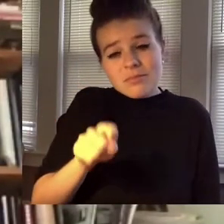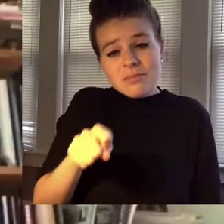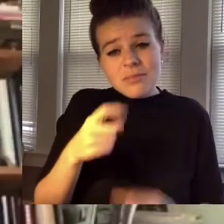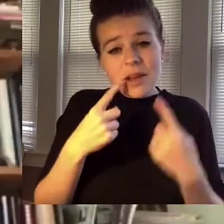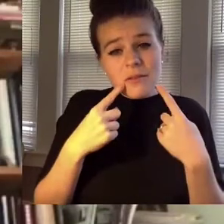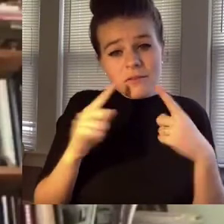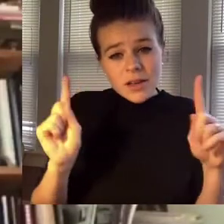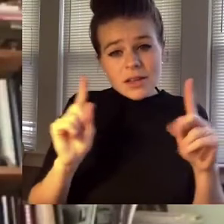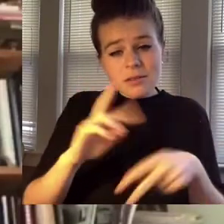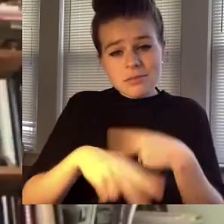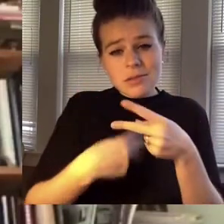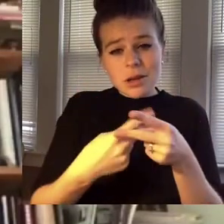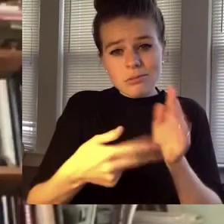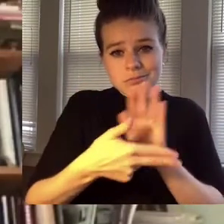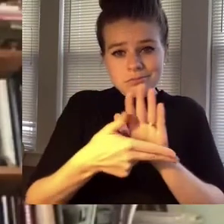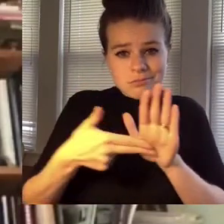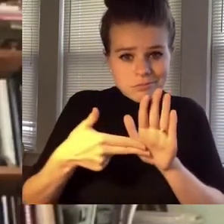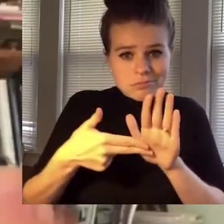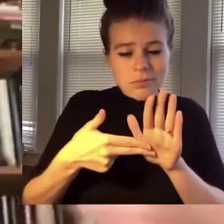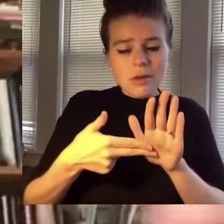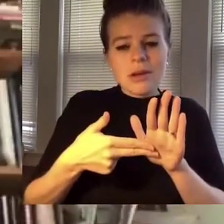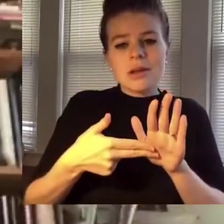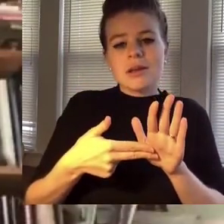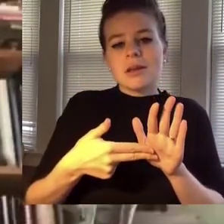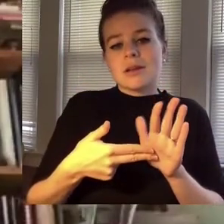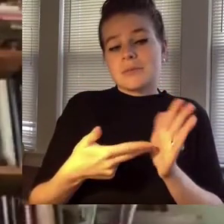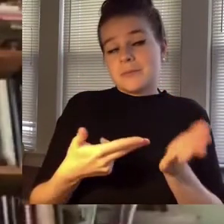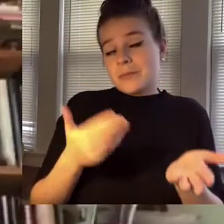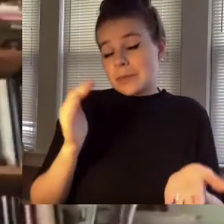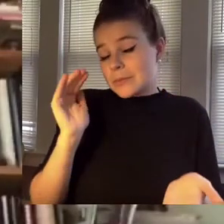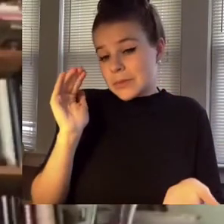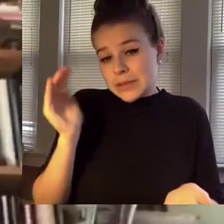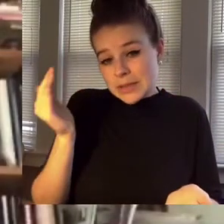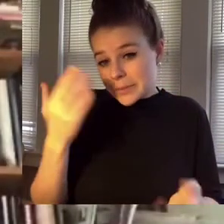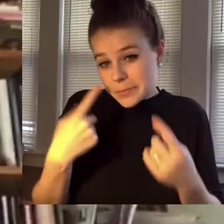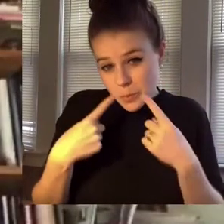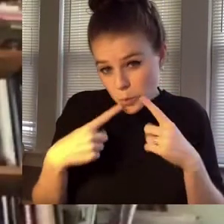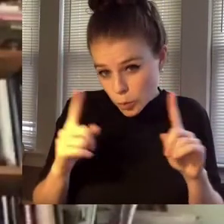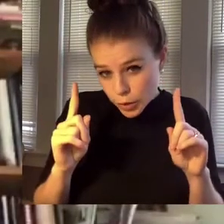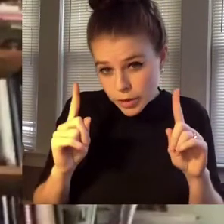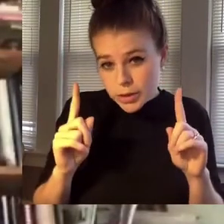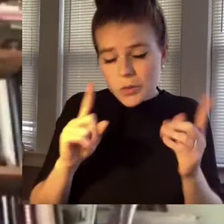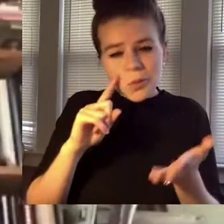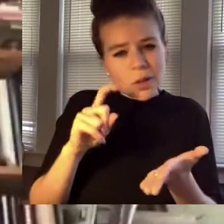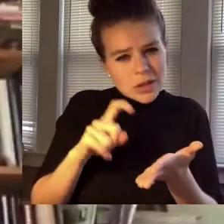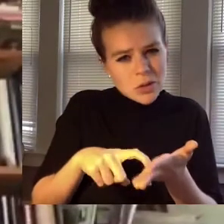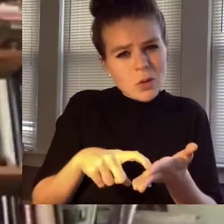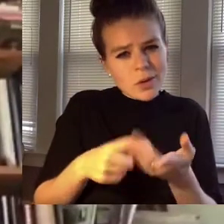of branding that apparently works. And we see that increasingly